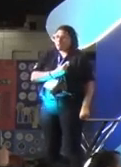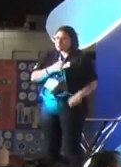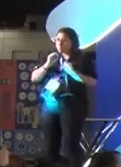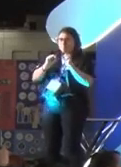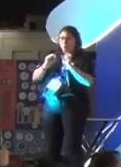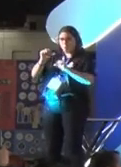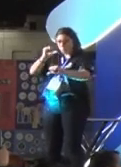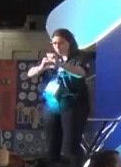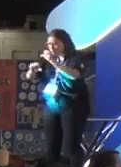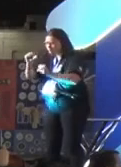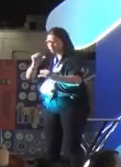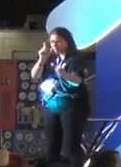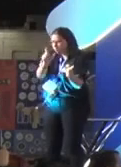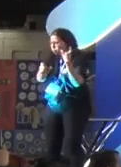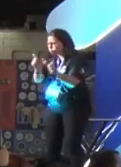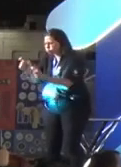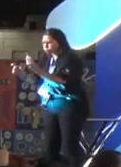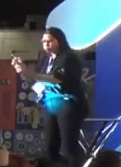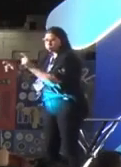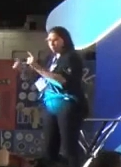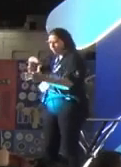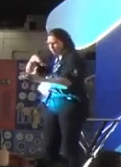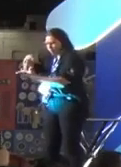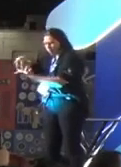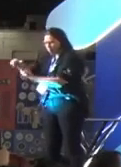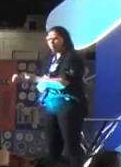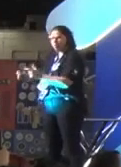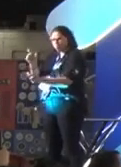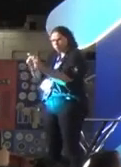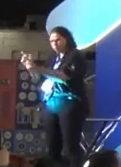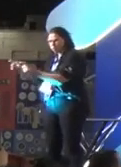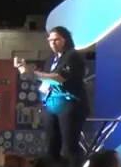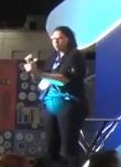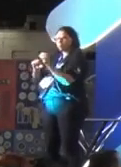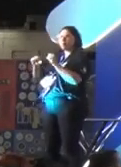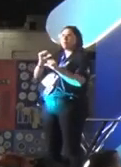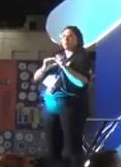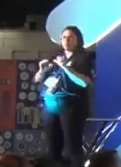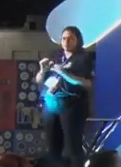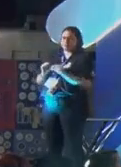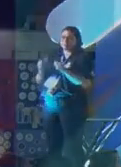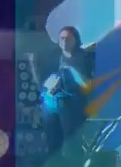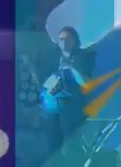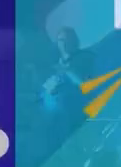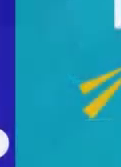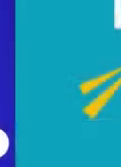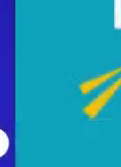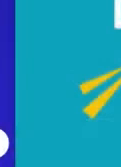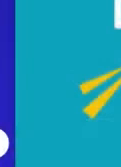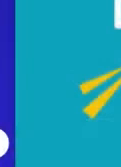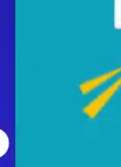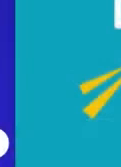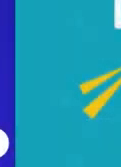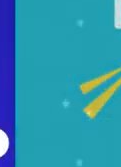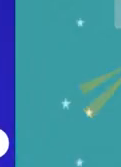countless numbers of people around the world. Now, be clear.